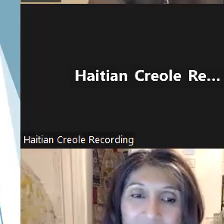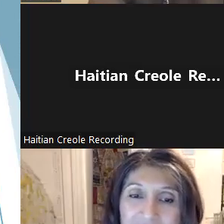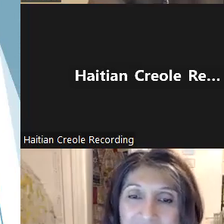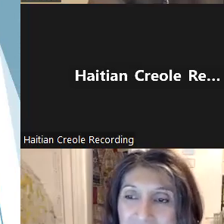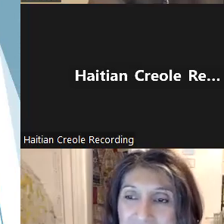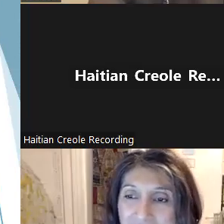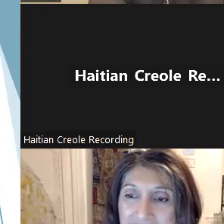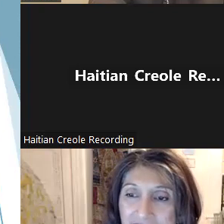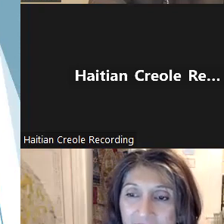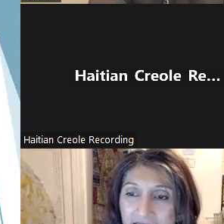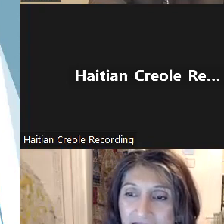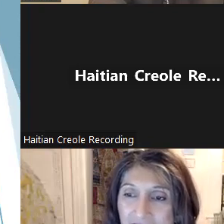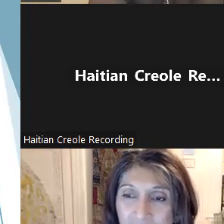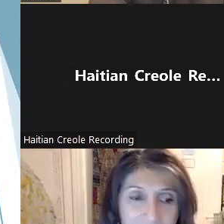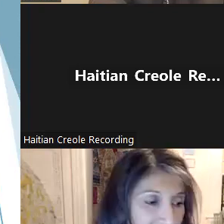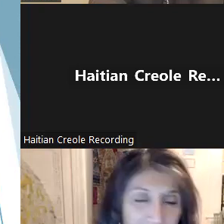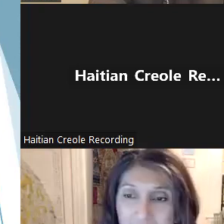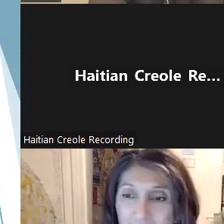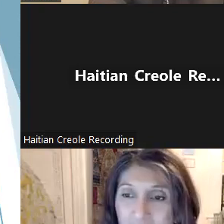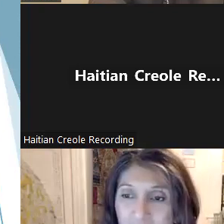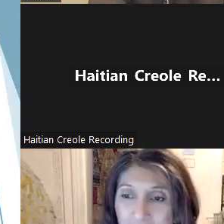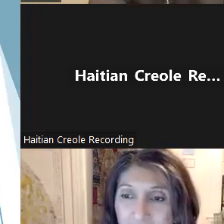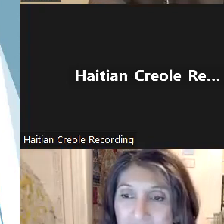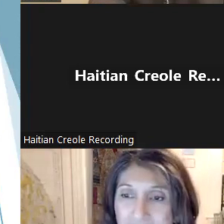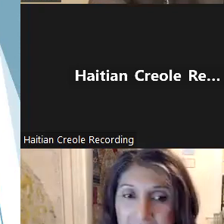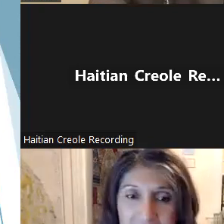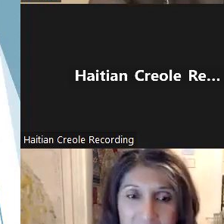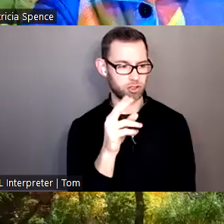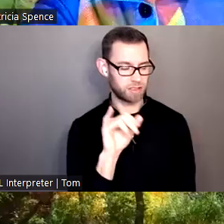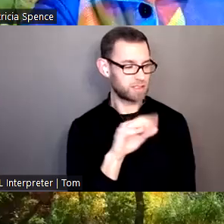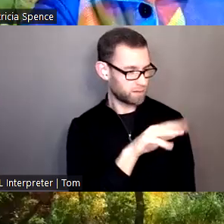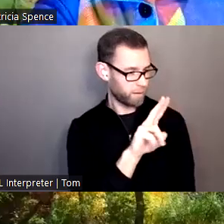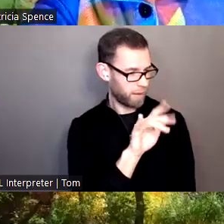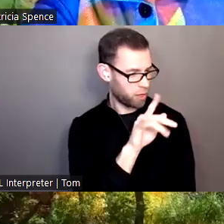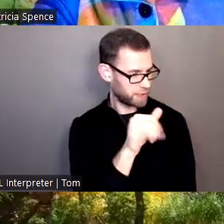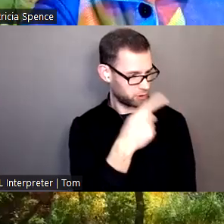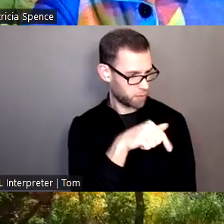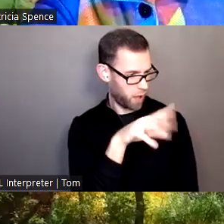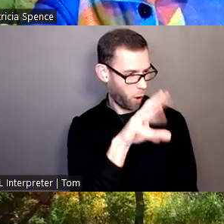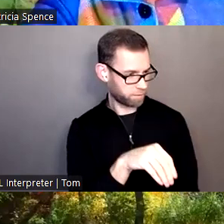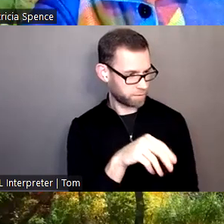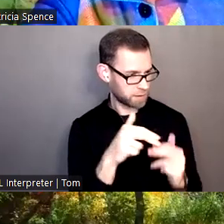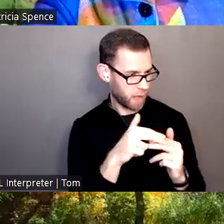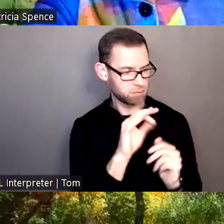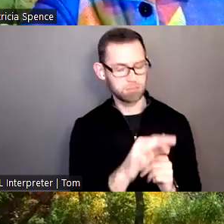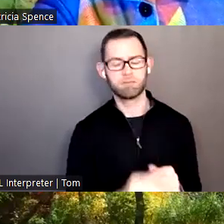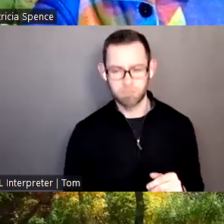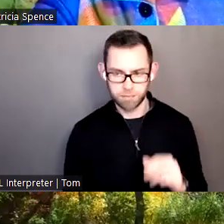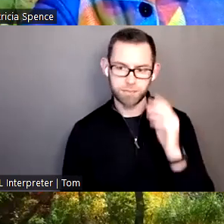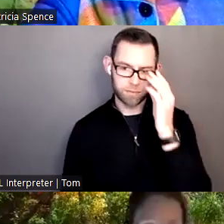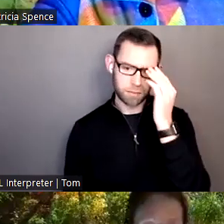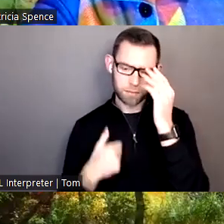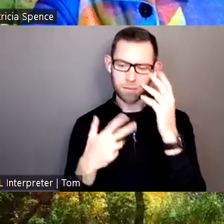Valerie, if we could take this slide down, I think it would be good to see people on the screen. So let me just start out